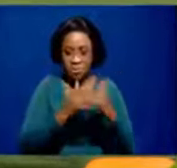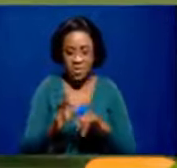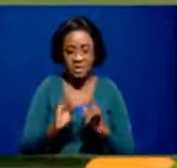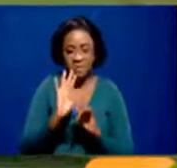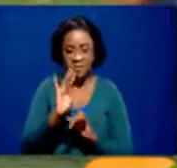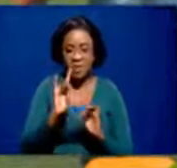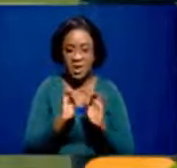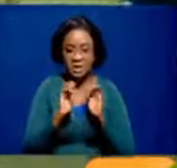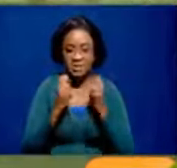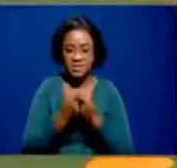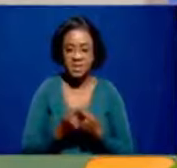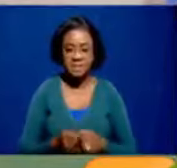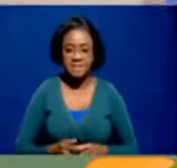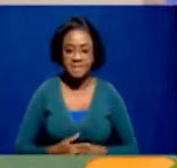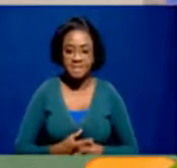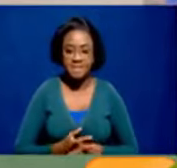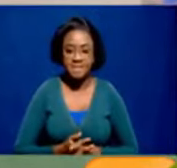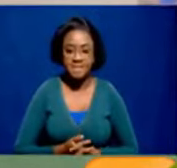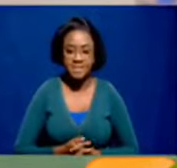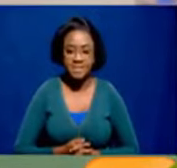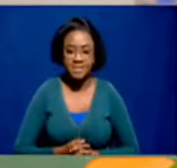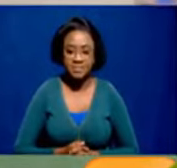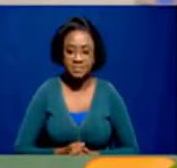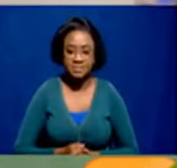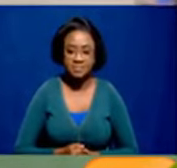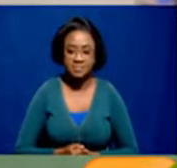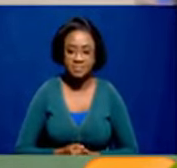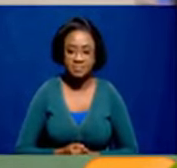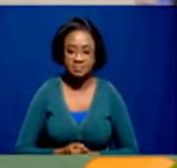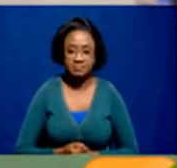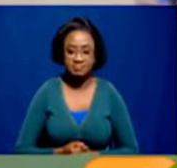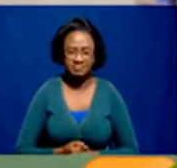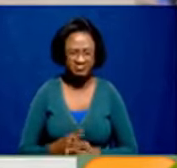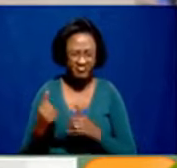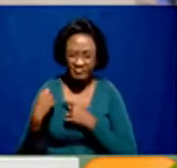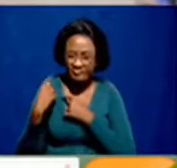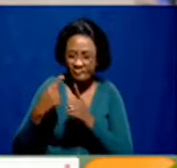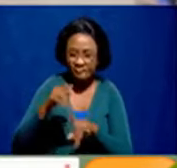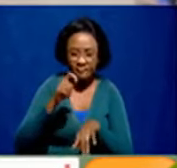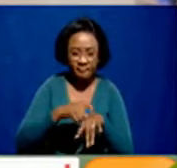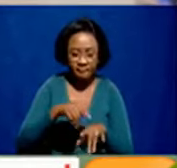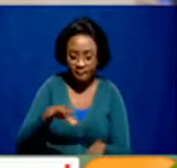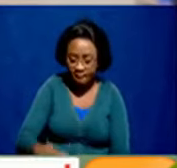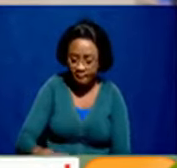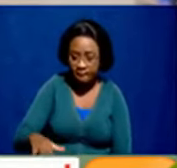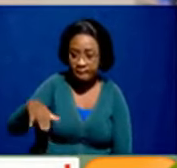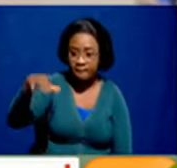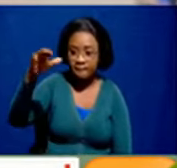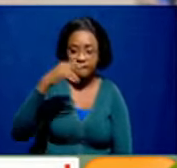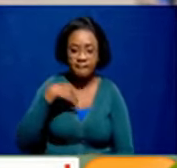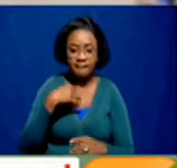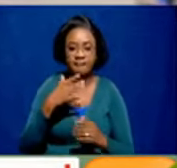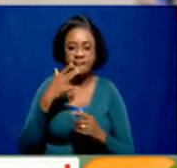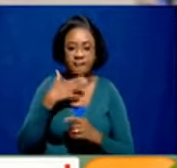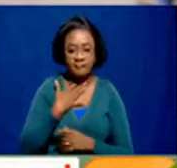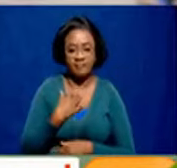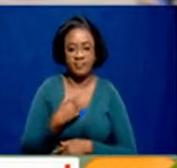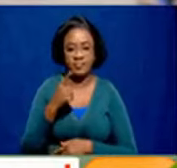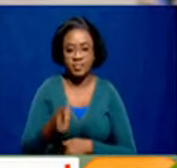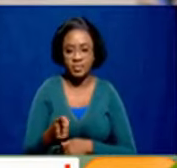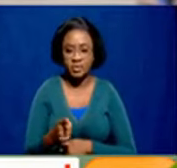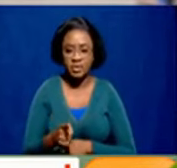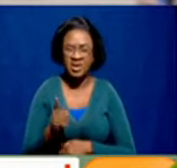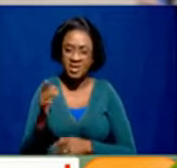club. It's Barcelona. It's always been my dream since I was young. I look up to them. They played